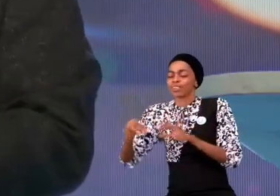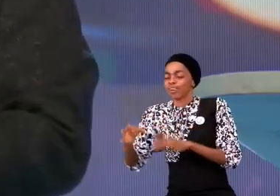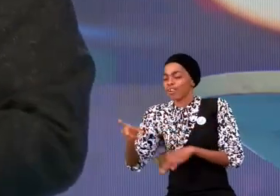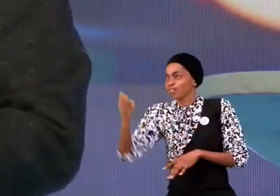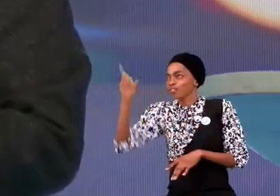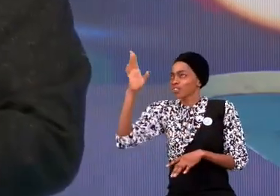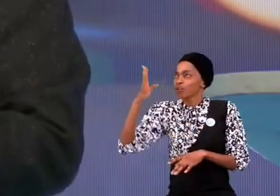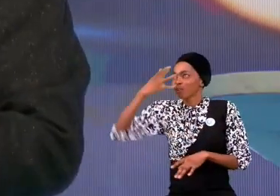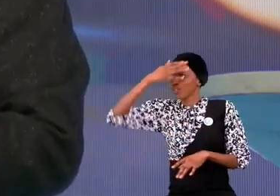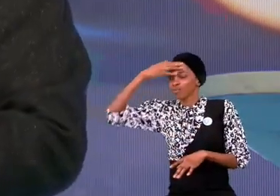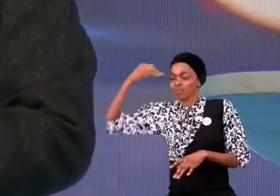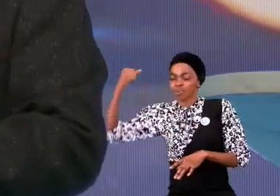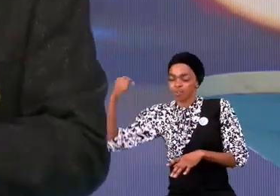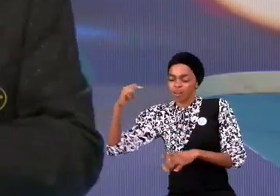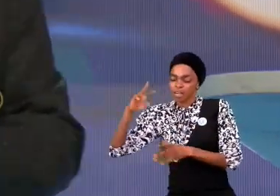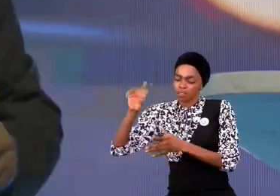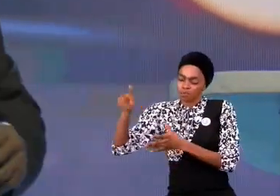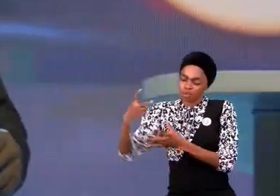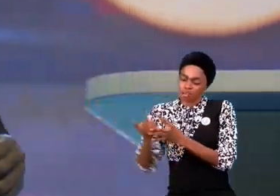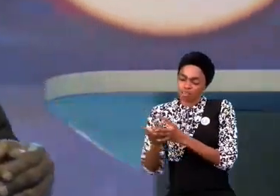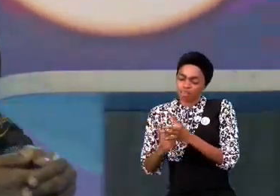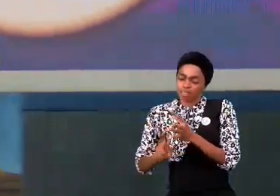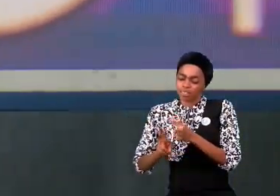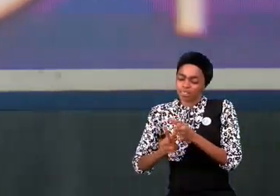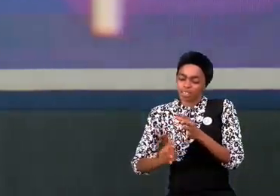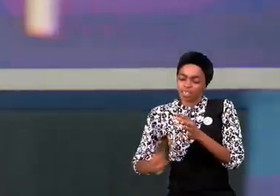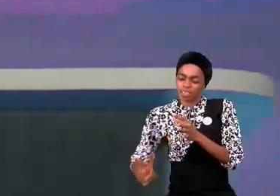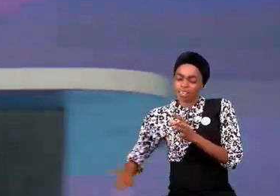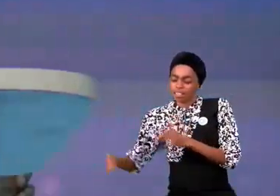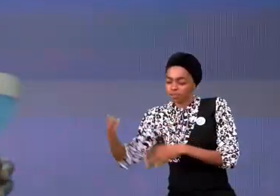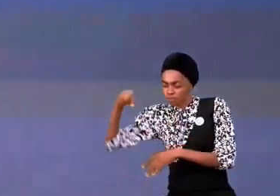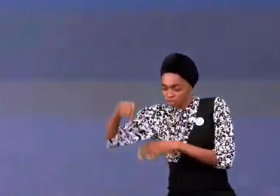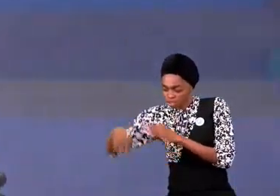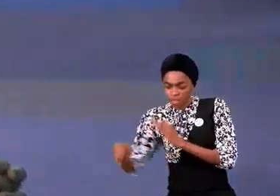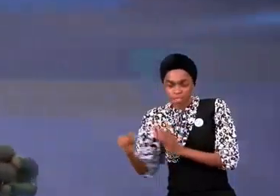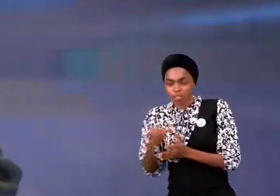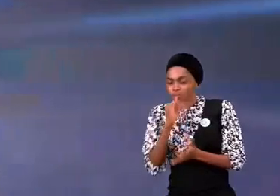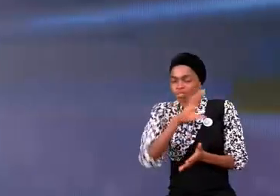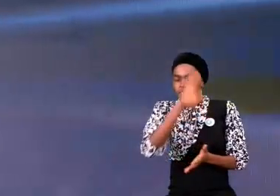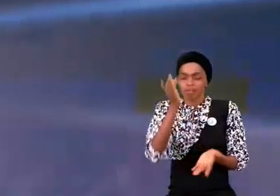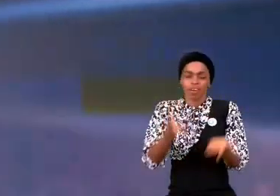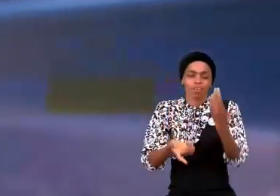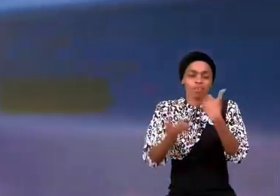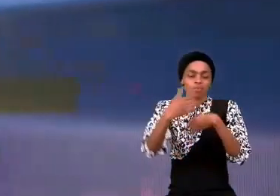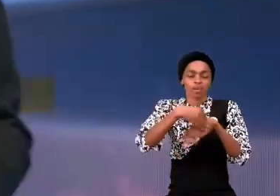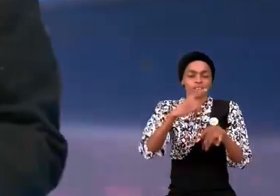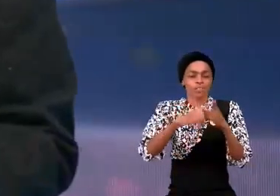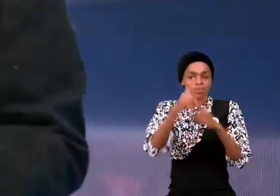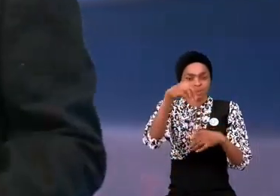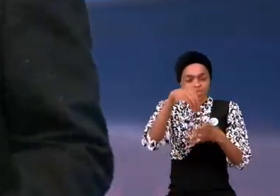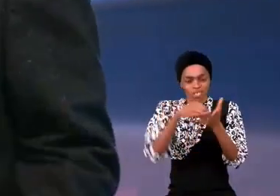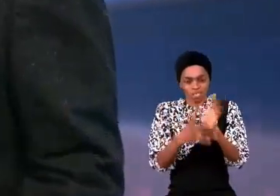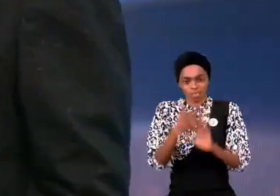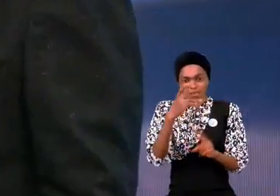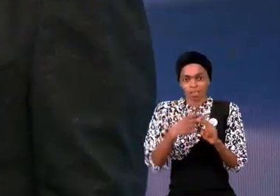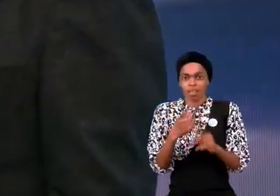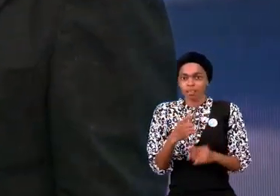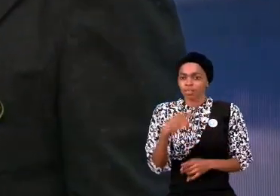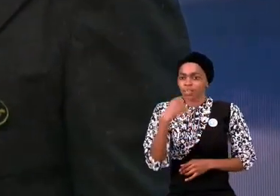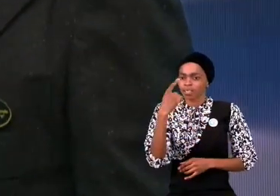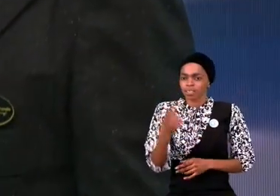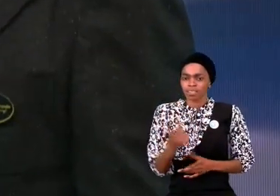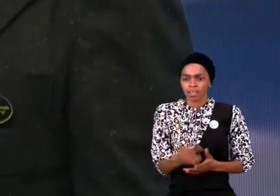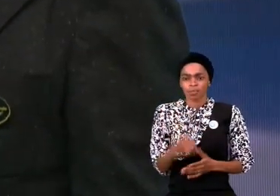come back to you. And then you say, how about the payment? And he said, don't worry, he paid